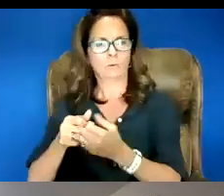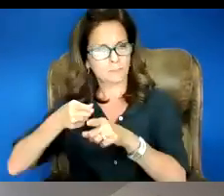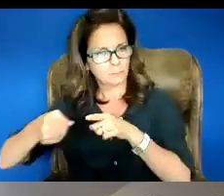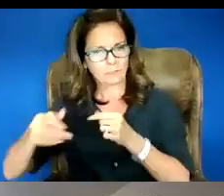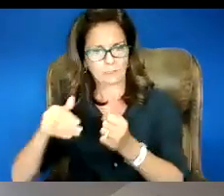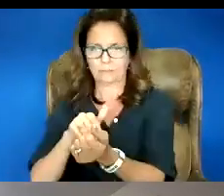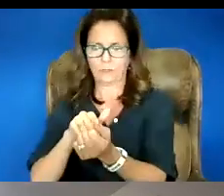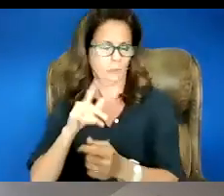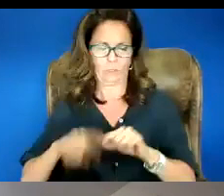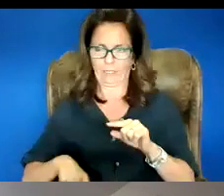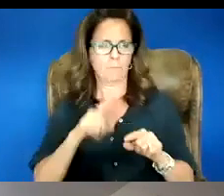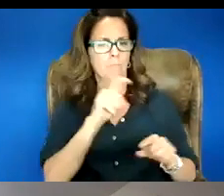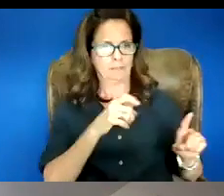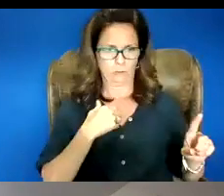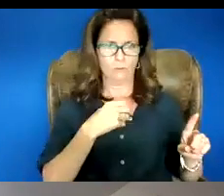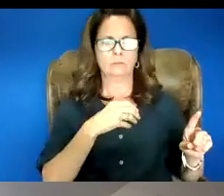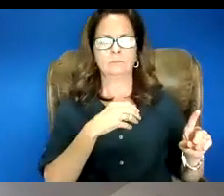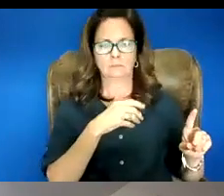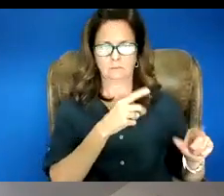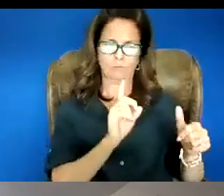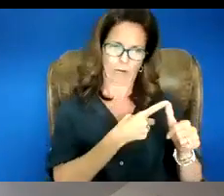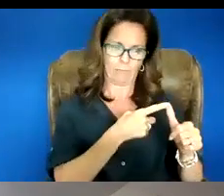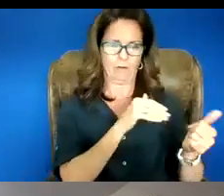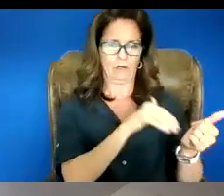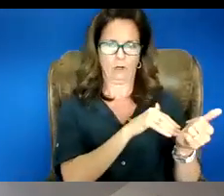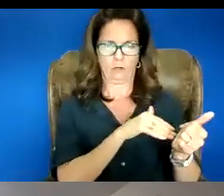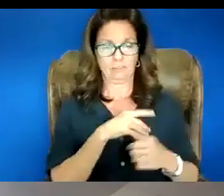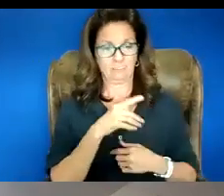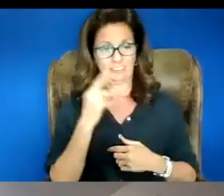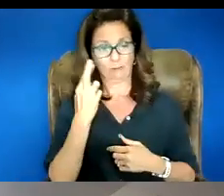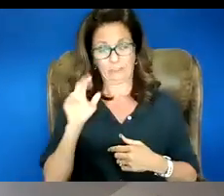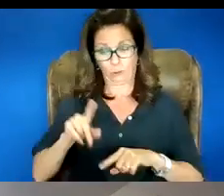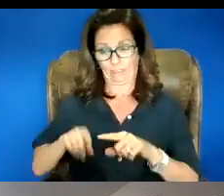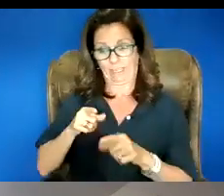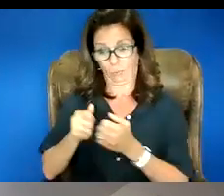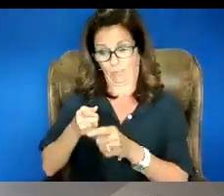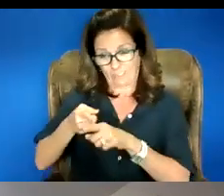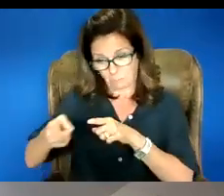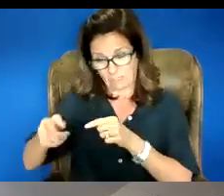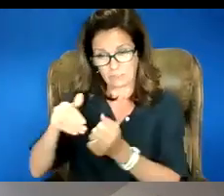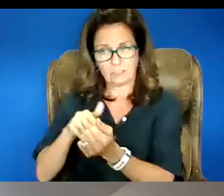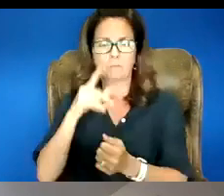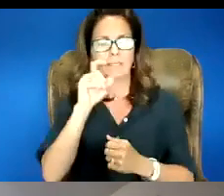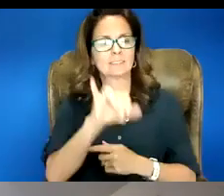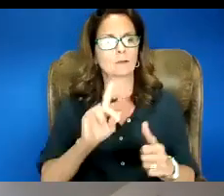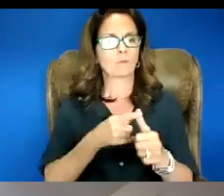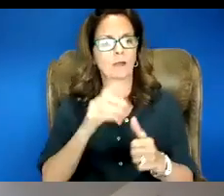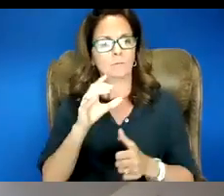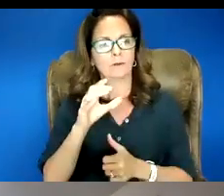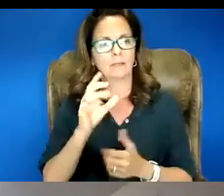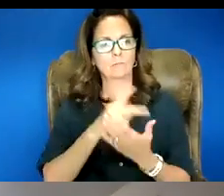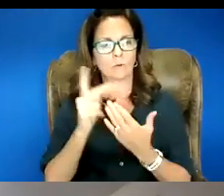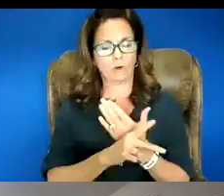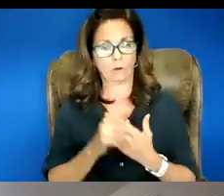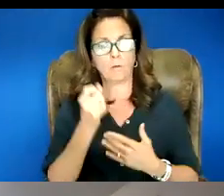for that is this is a primary care program, and your endocrinologist, of course, continue